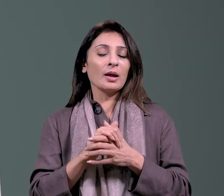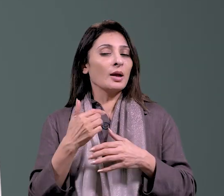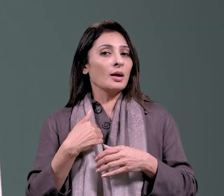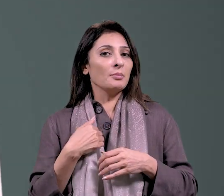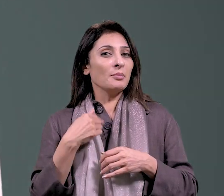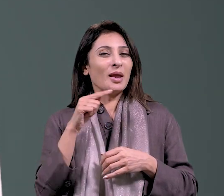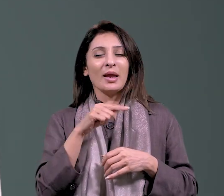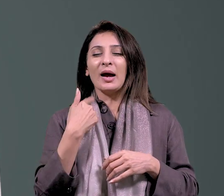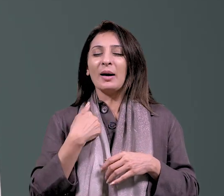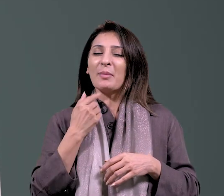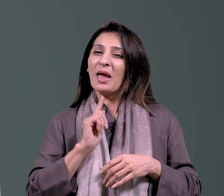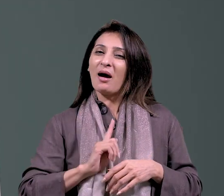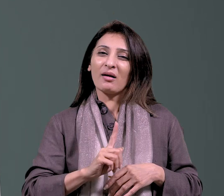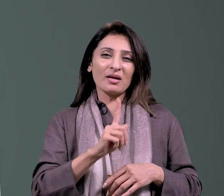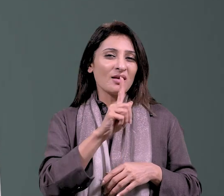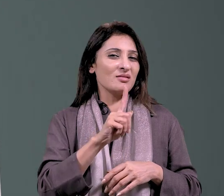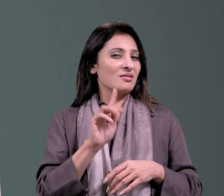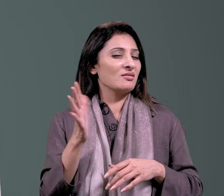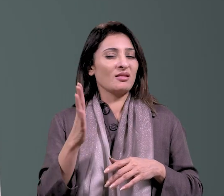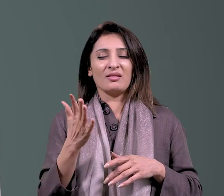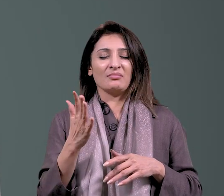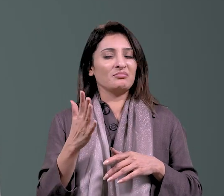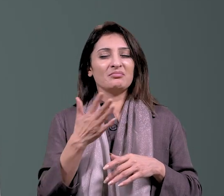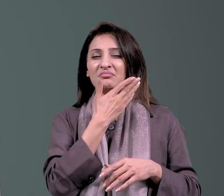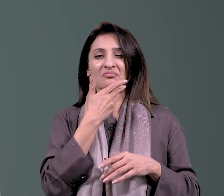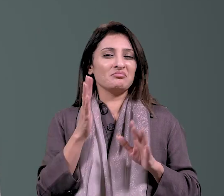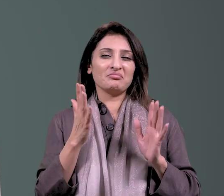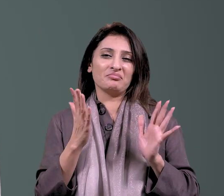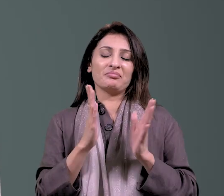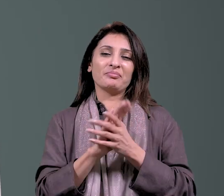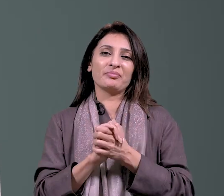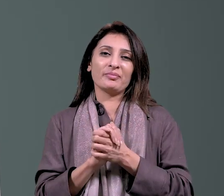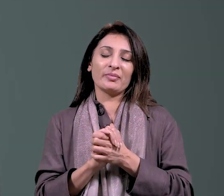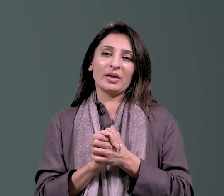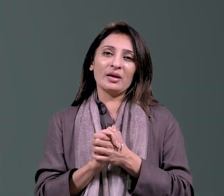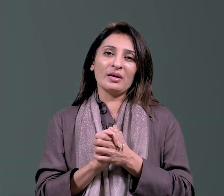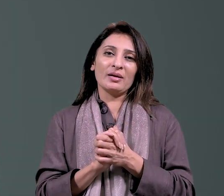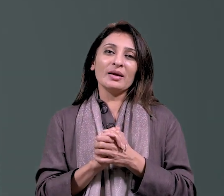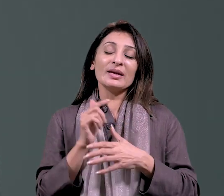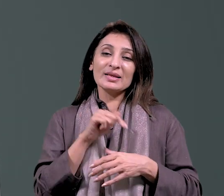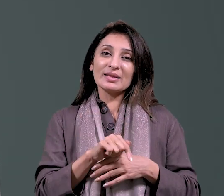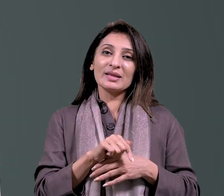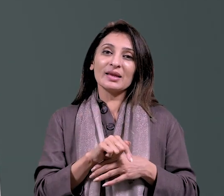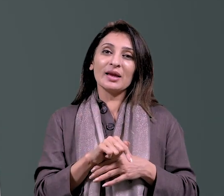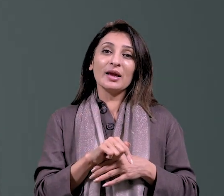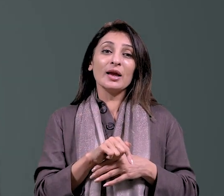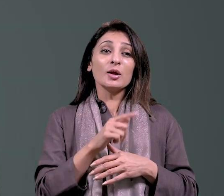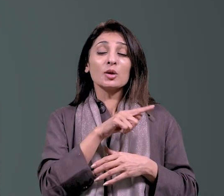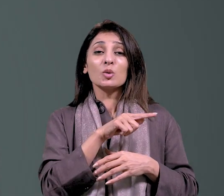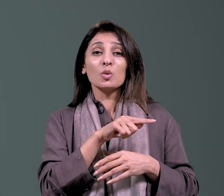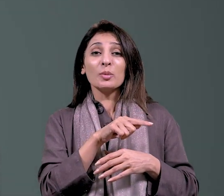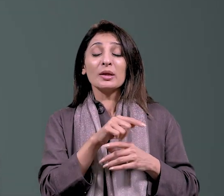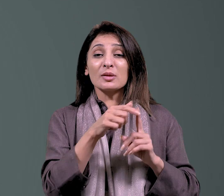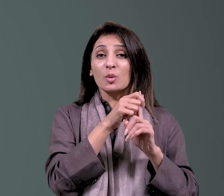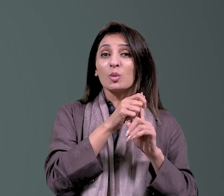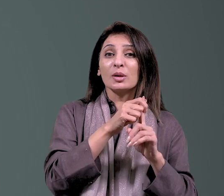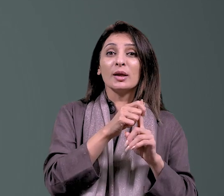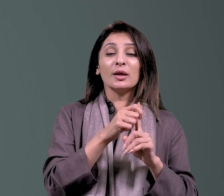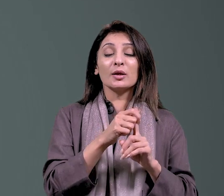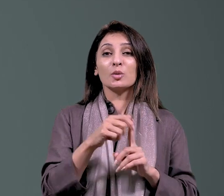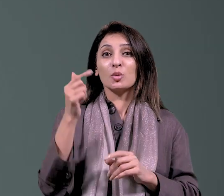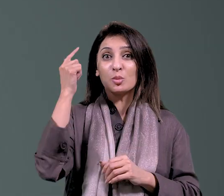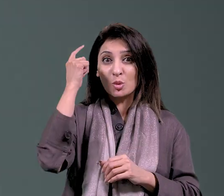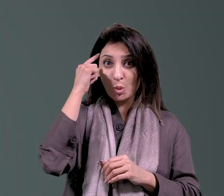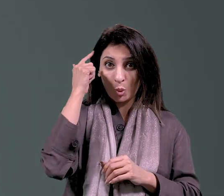before. I don't want to be lonely all over again. Therefore, wise guy, it's time